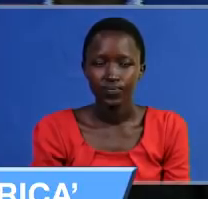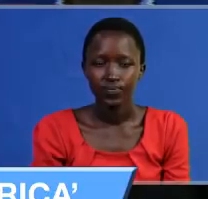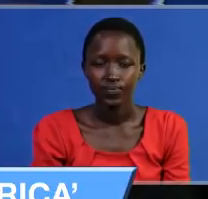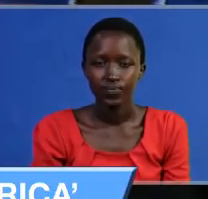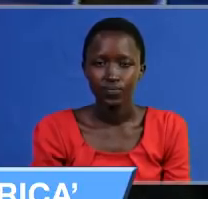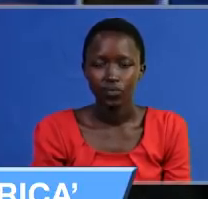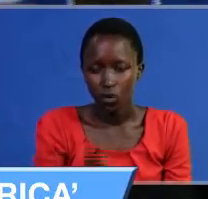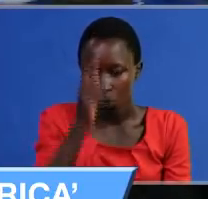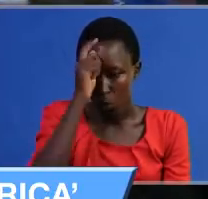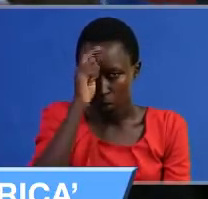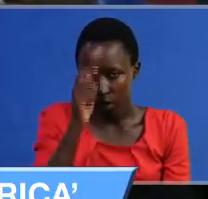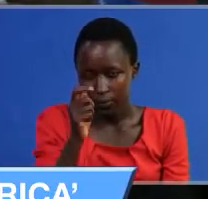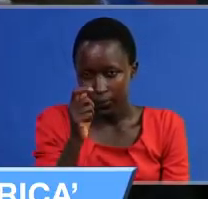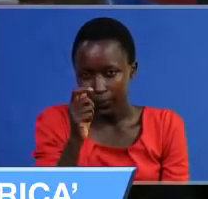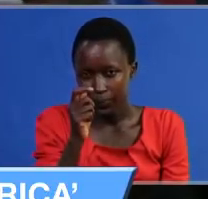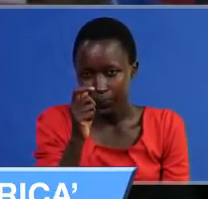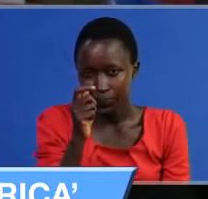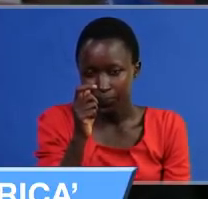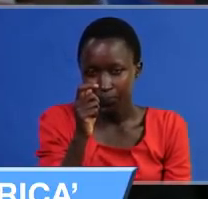The honorable